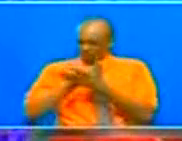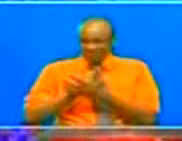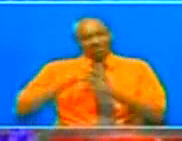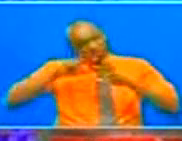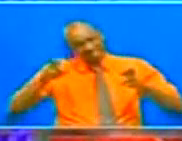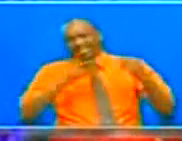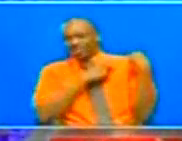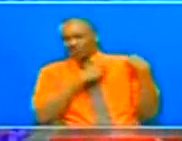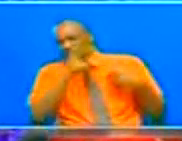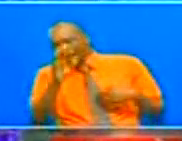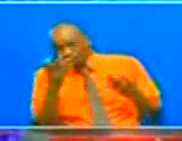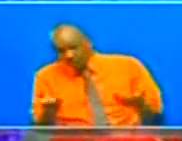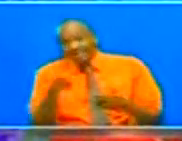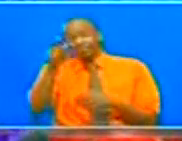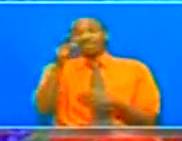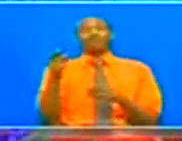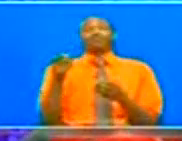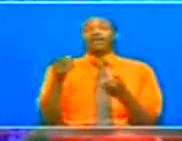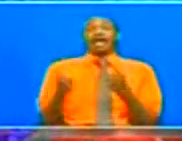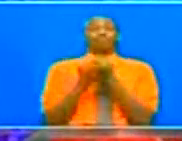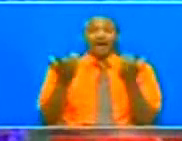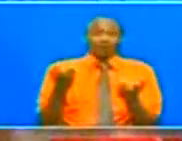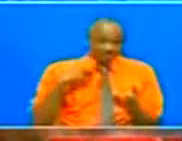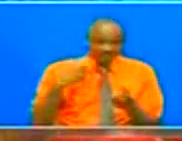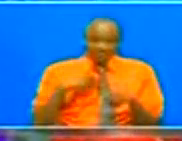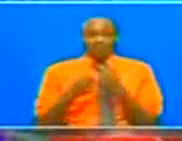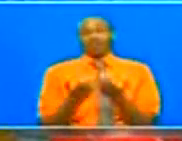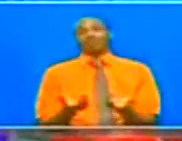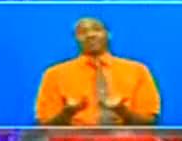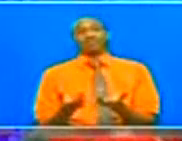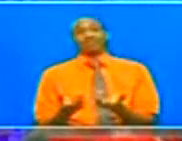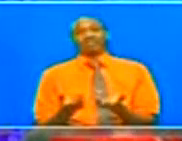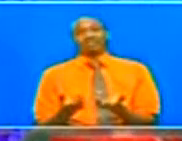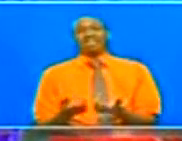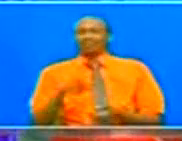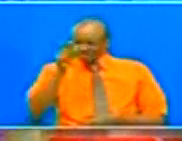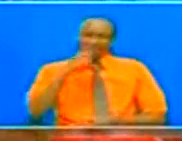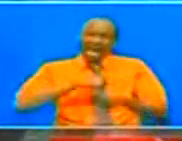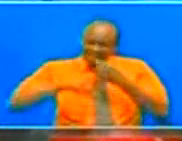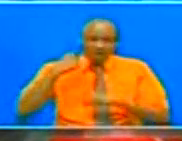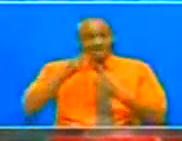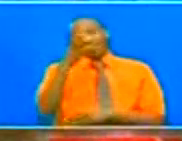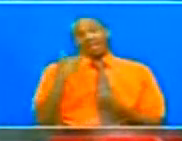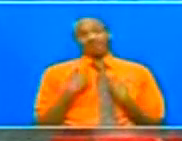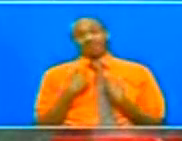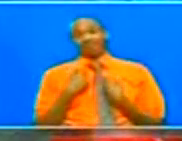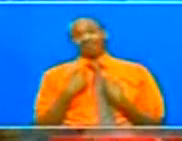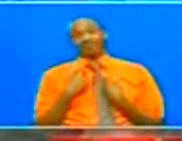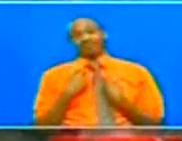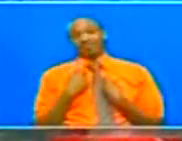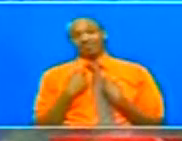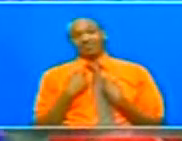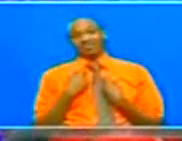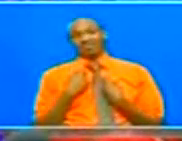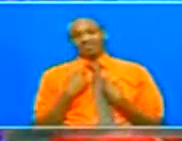you know, Gishangi, on the role of Karangi, all these guys. Because there are many steps they have taken that was thought